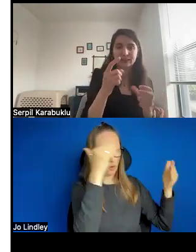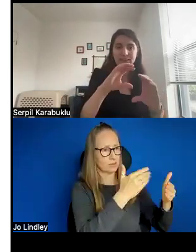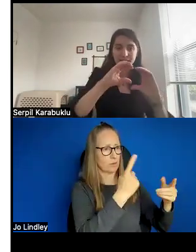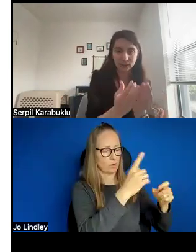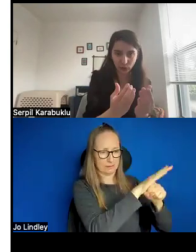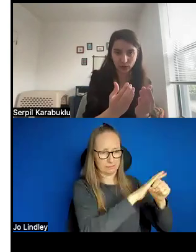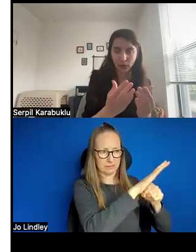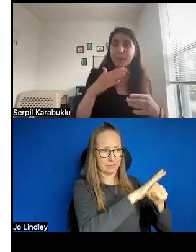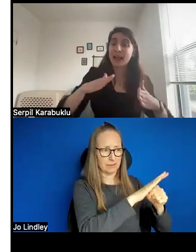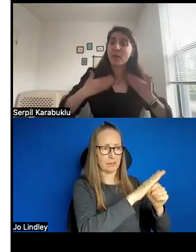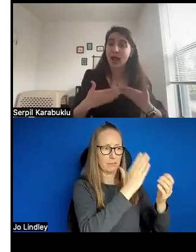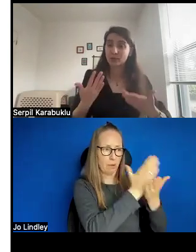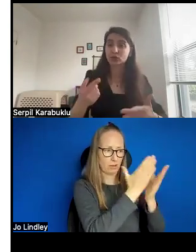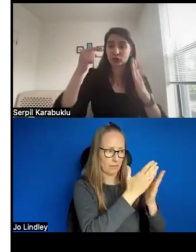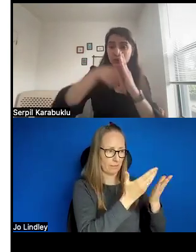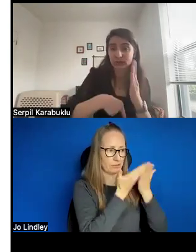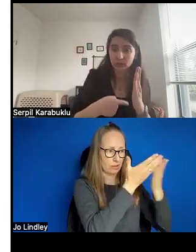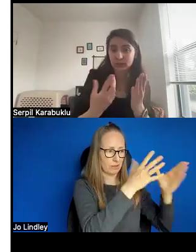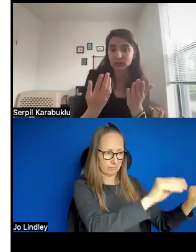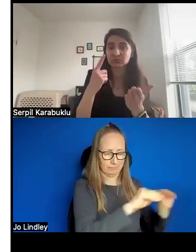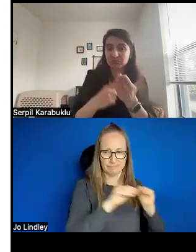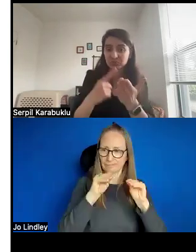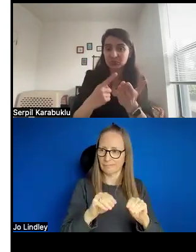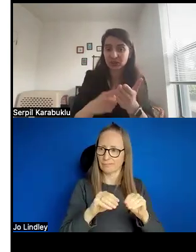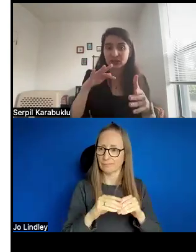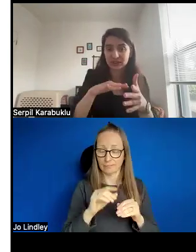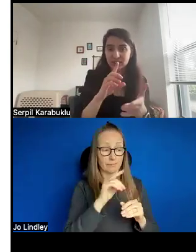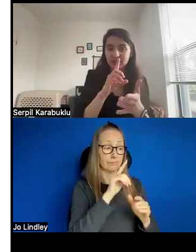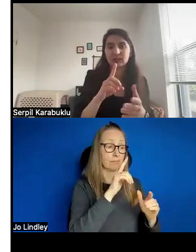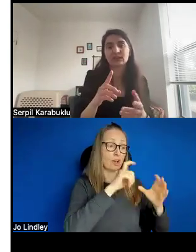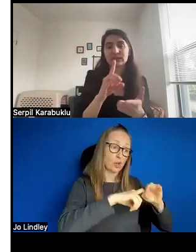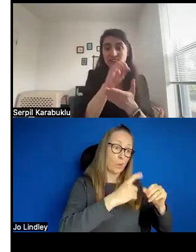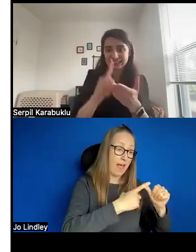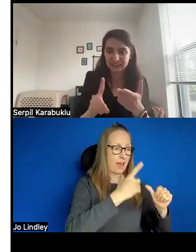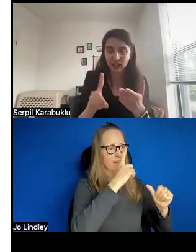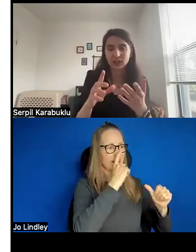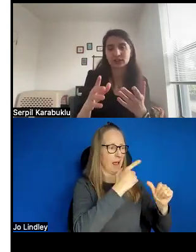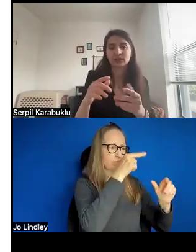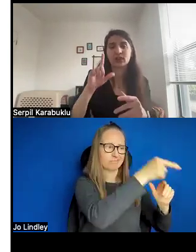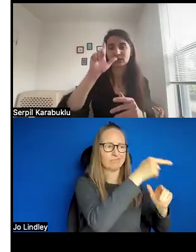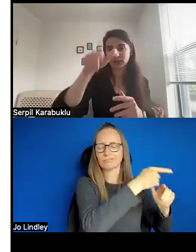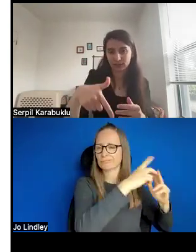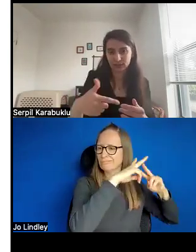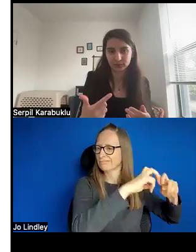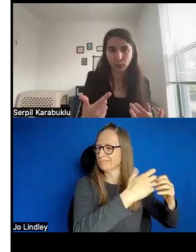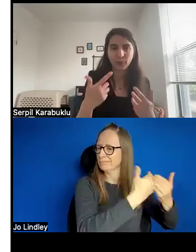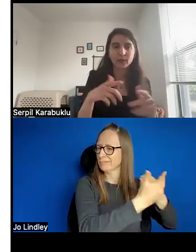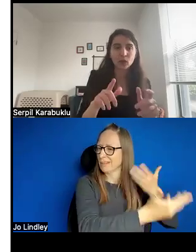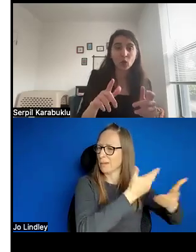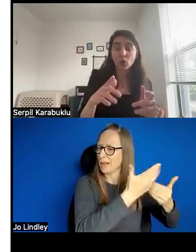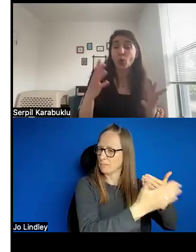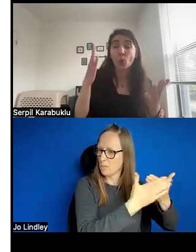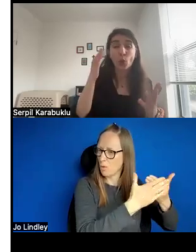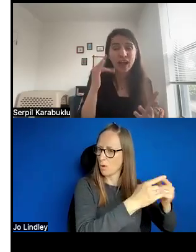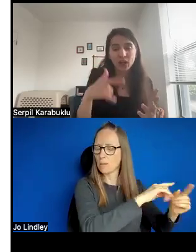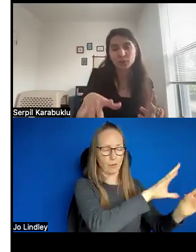in this study. I am happy to provide more details during the Q&A about this study. And why we are